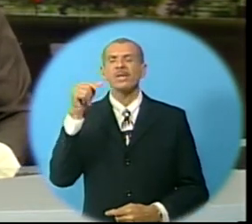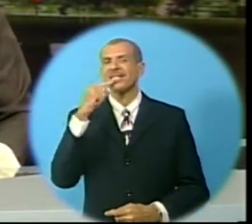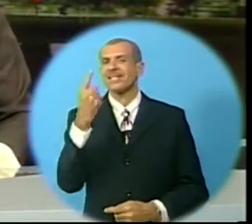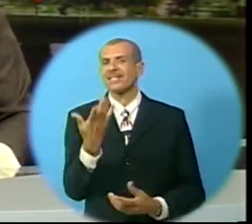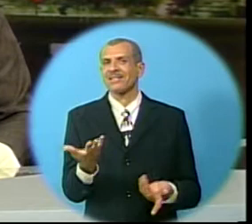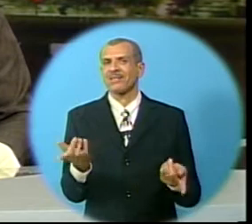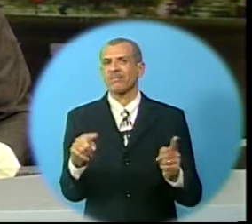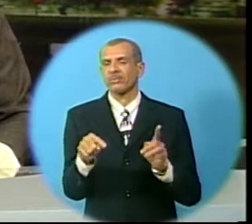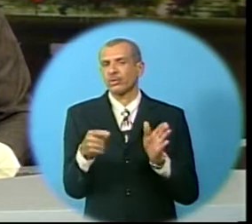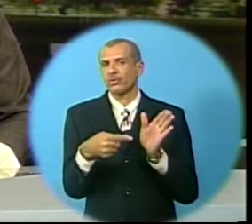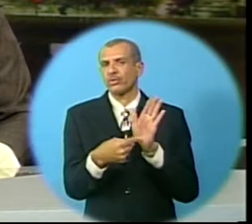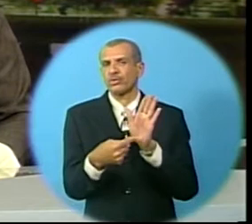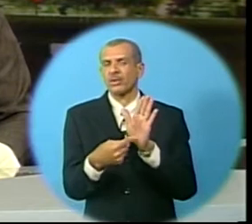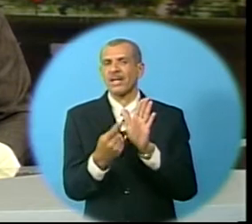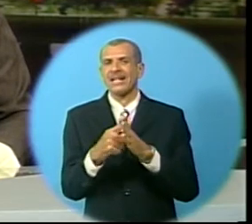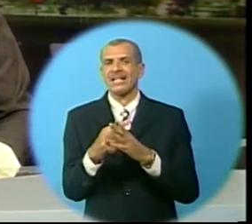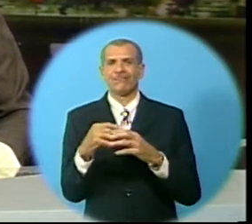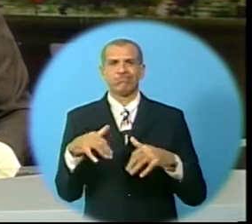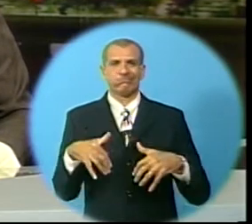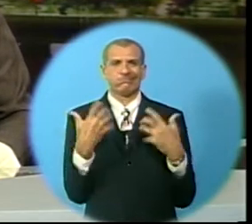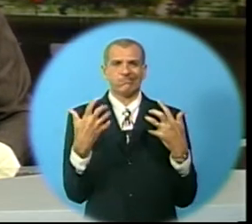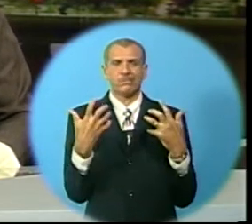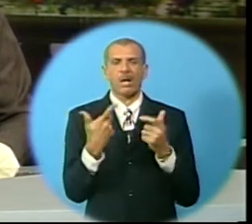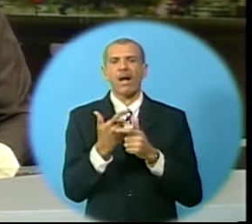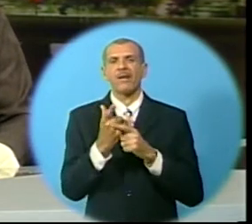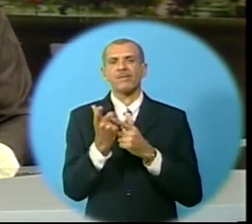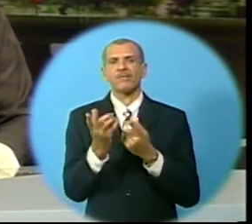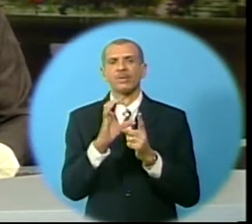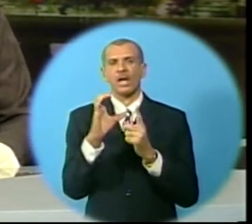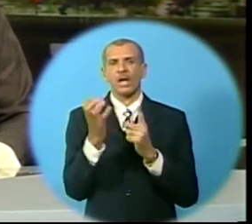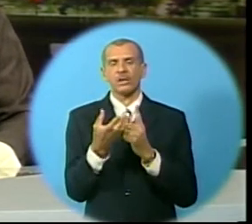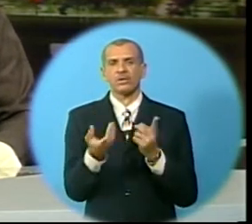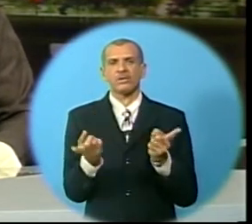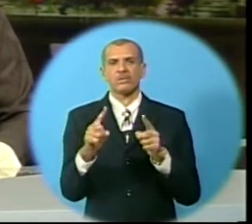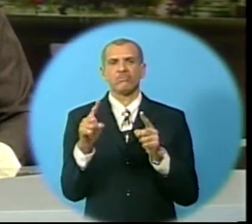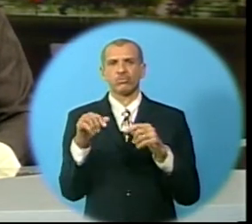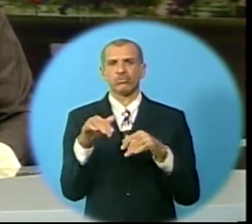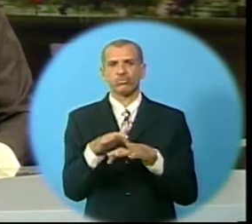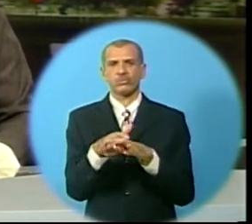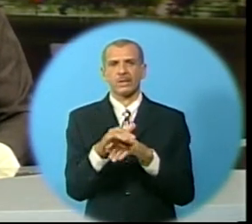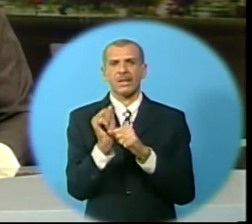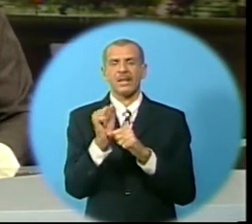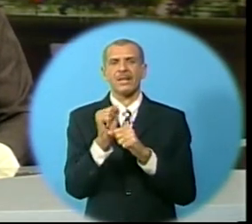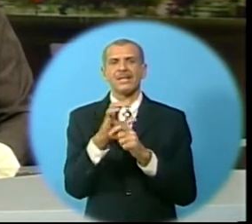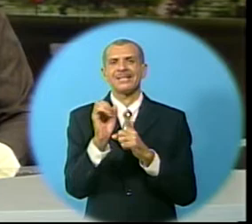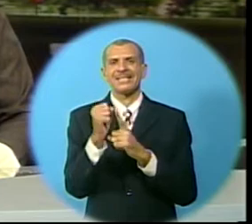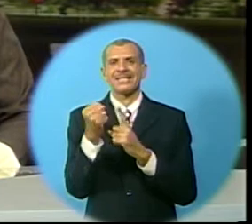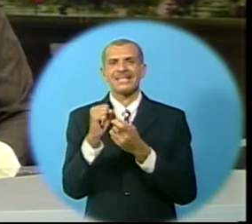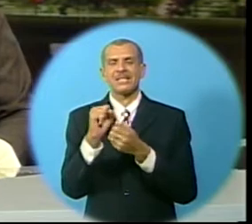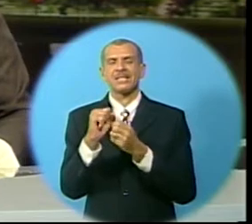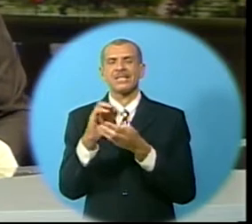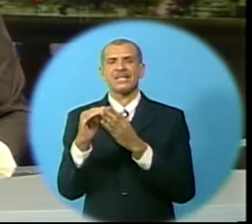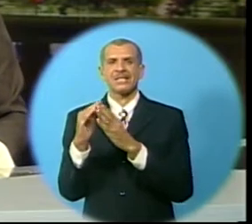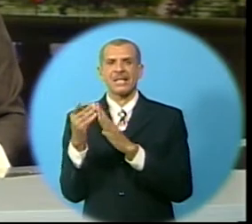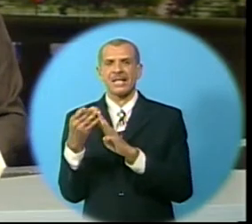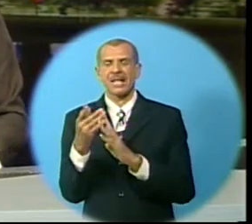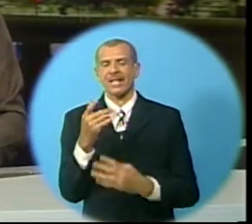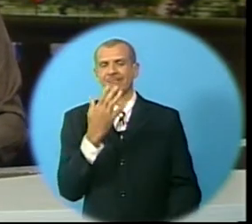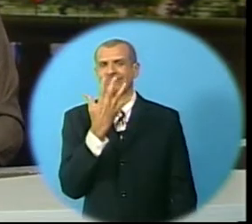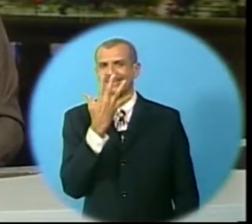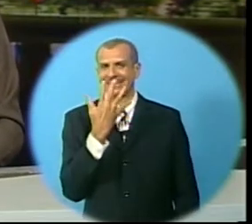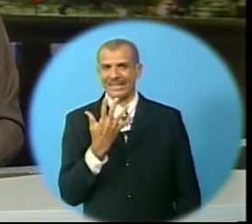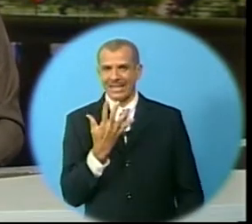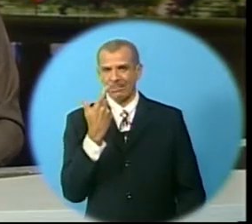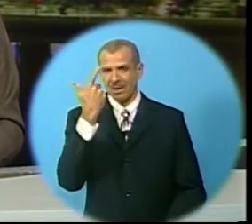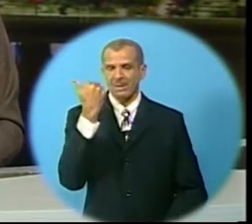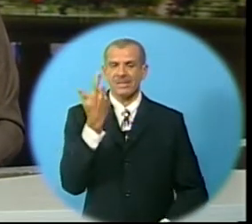incident reflects an aggressive culture which has crept into society. She says it is sad, particularly in light of the fact